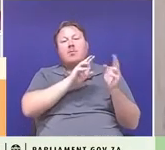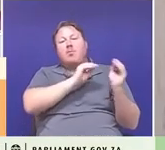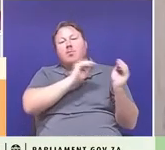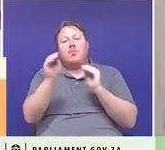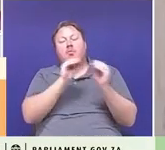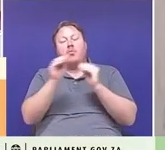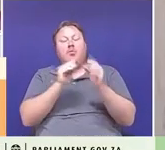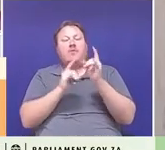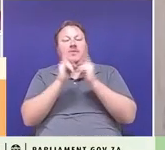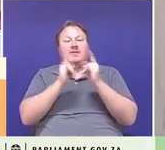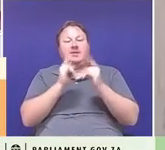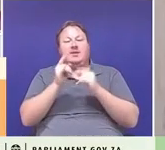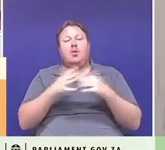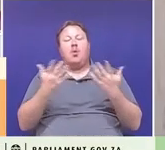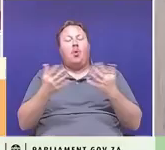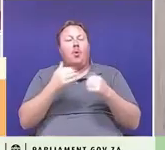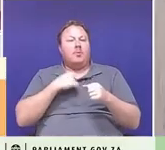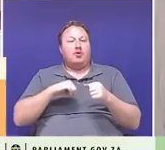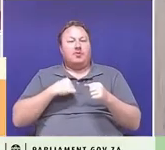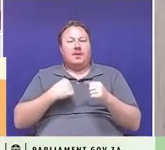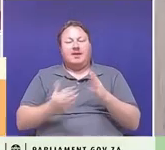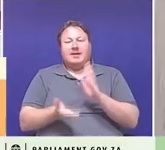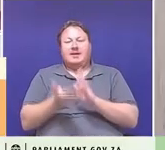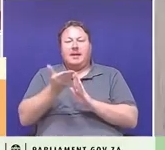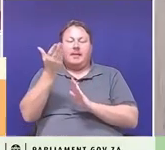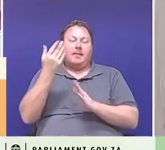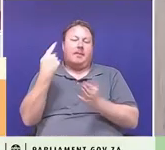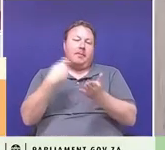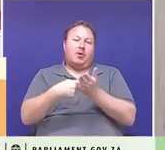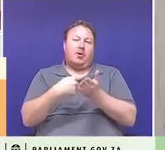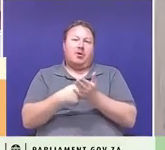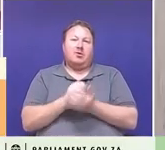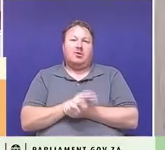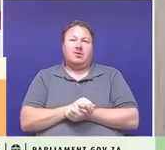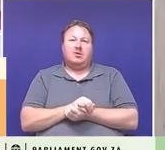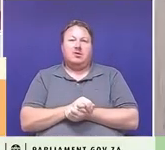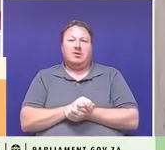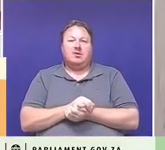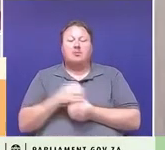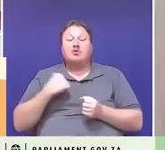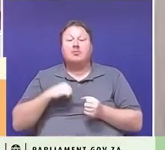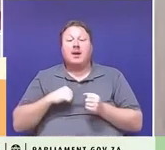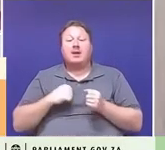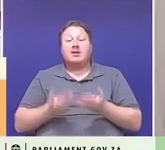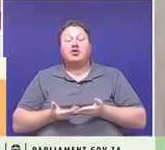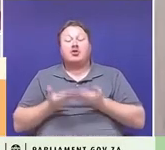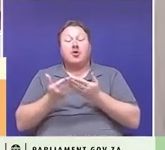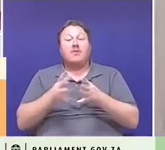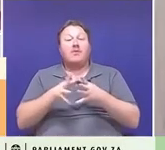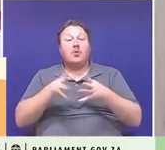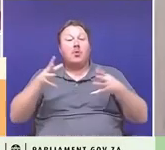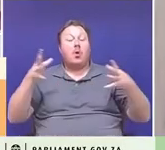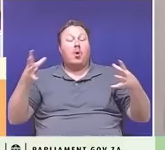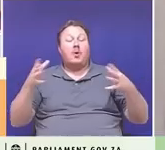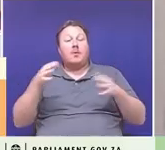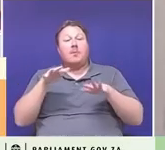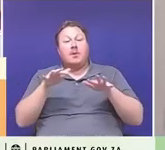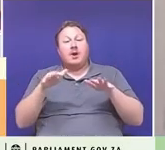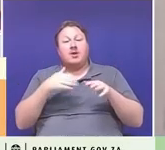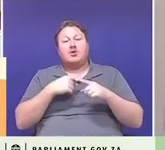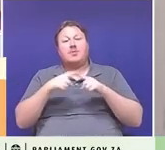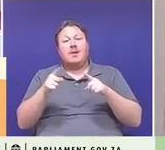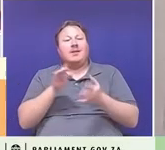delivery. Municipalities are expected to serve growing populations with outdated